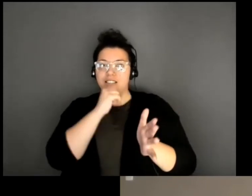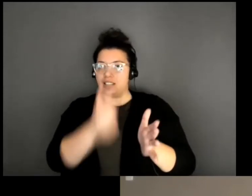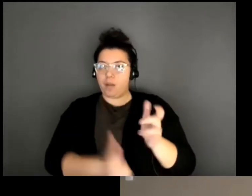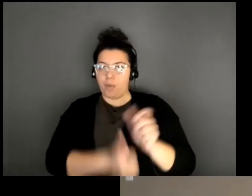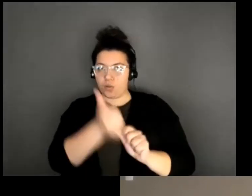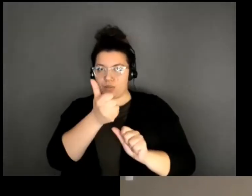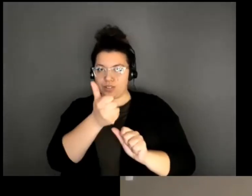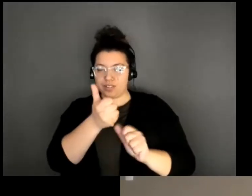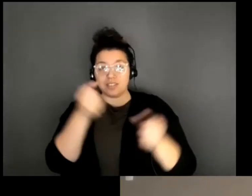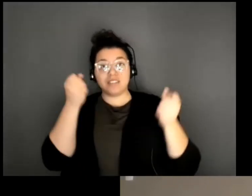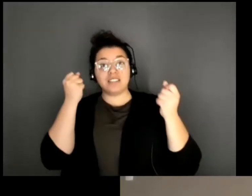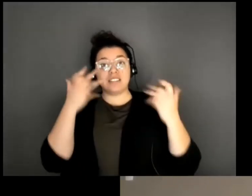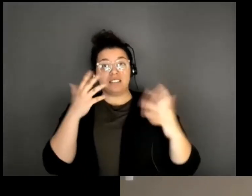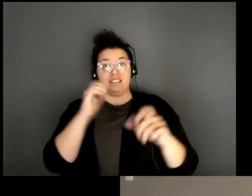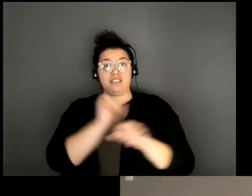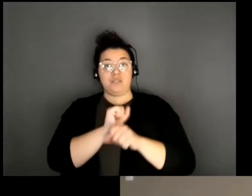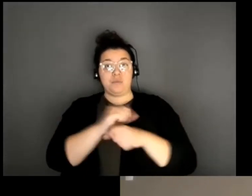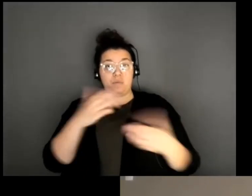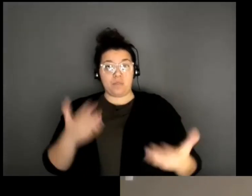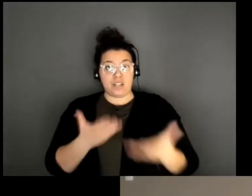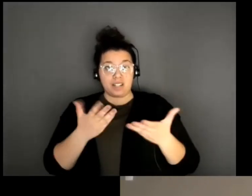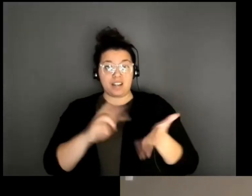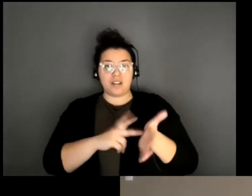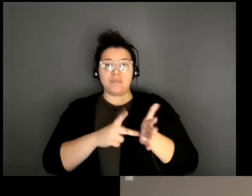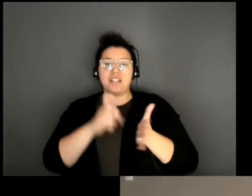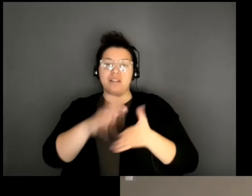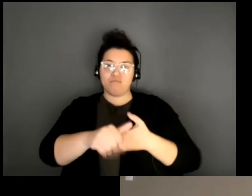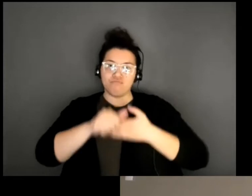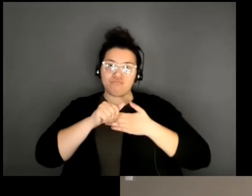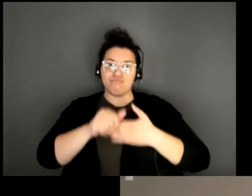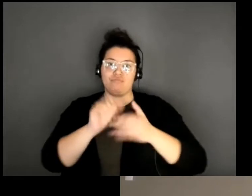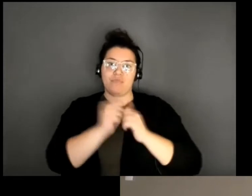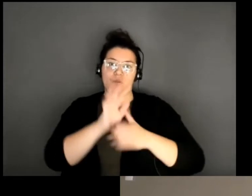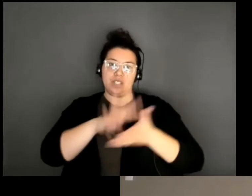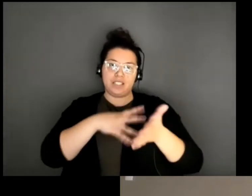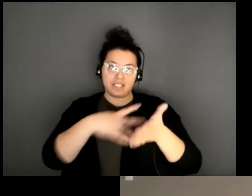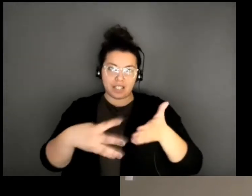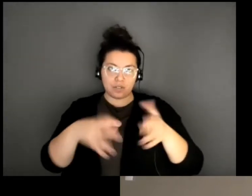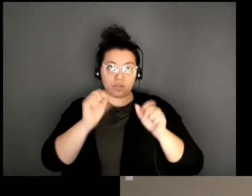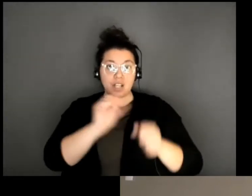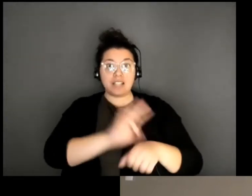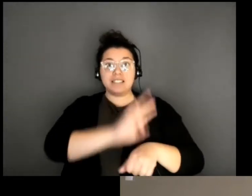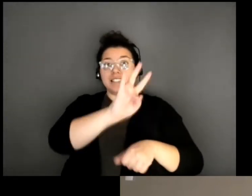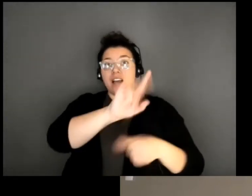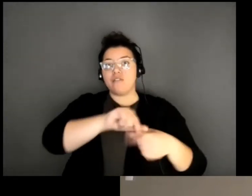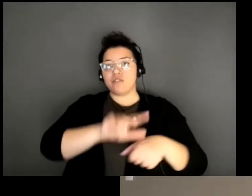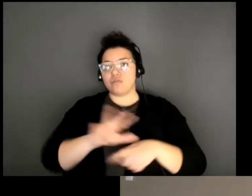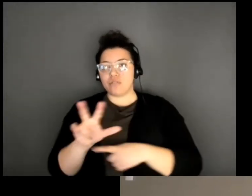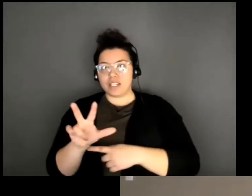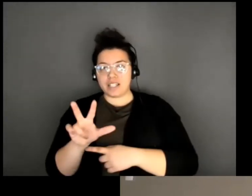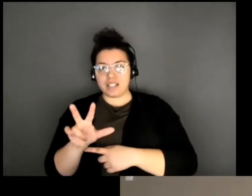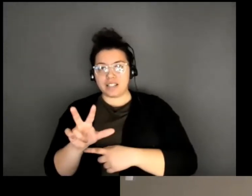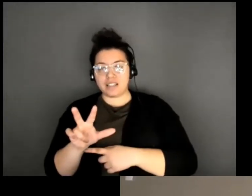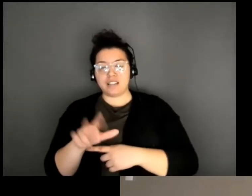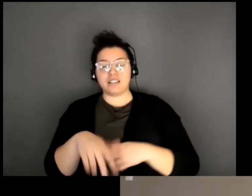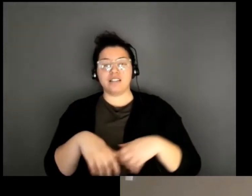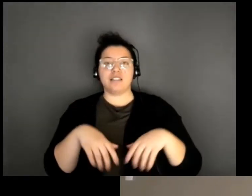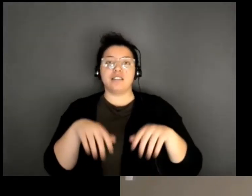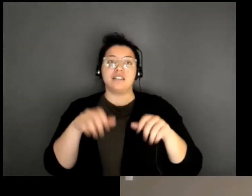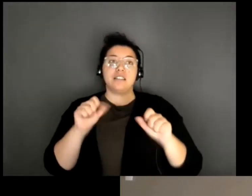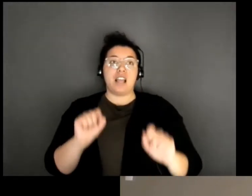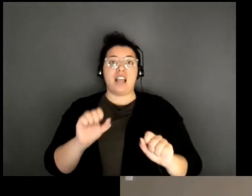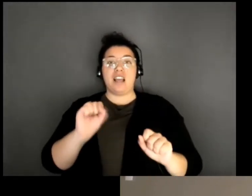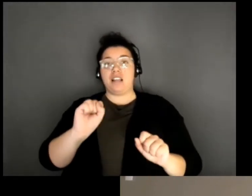the hospitality industry require working flexible shifts, so it could be from 7 in the morning till 3 in the afternoon. It could be a swing